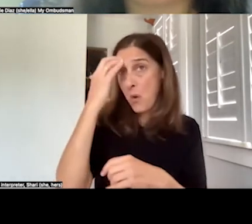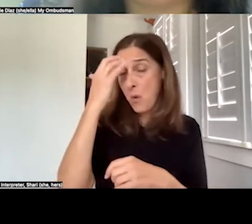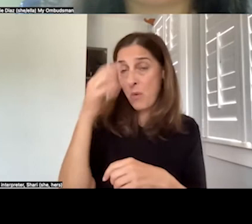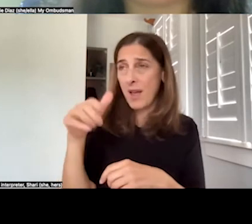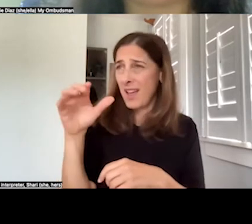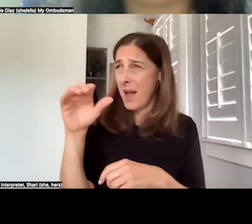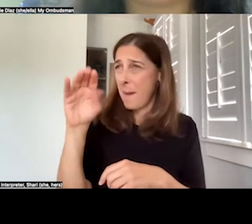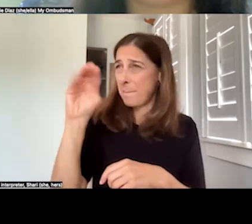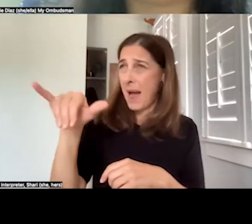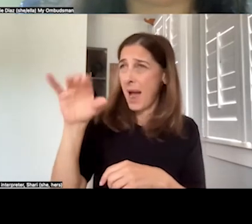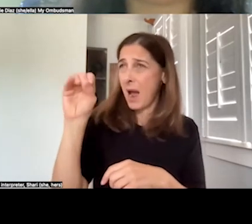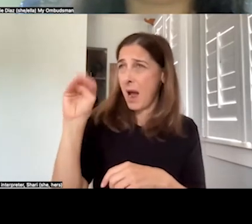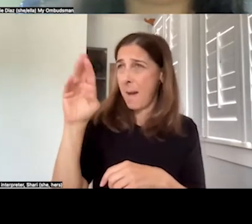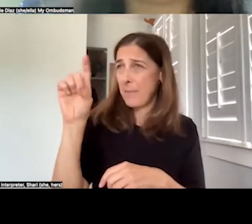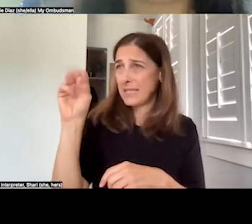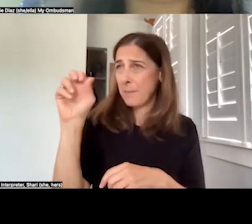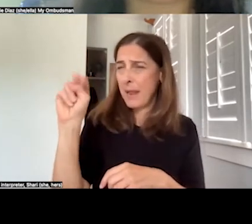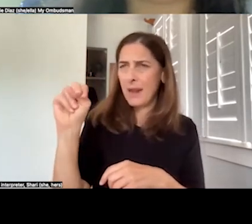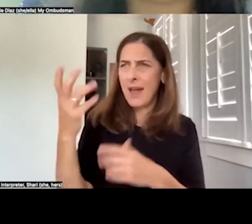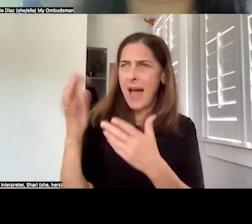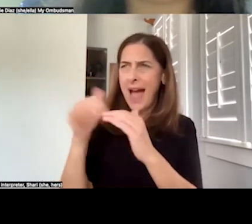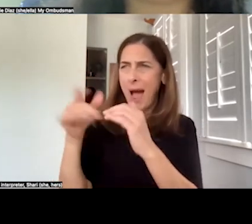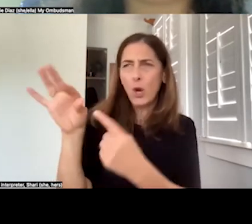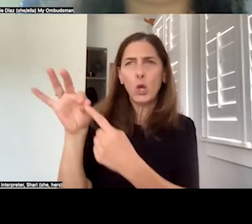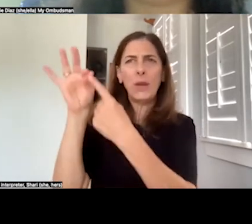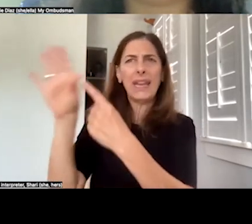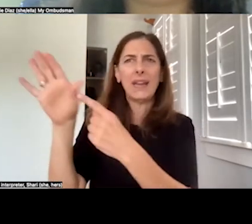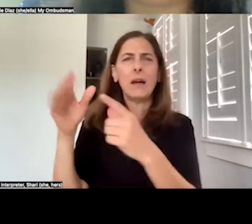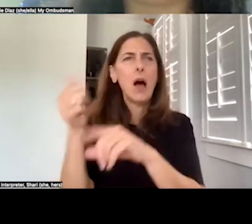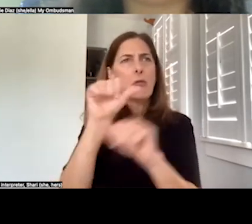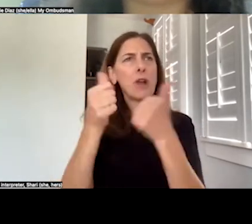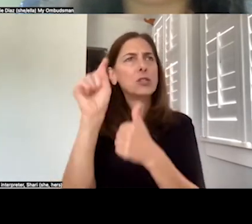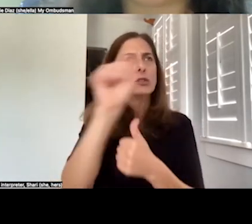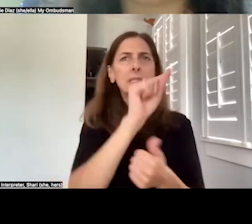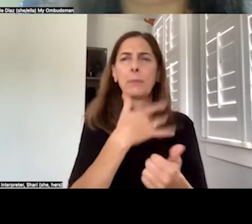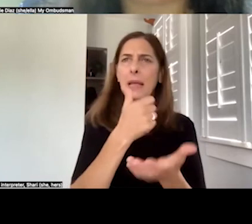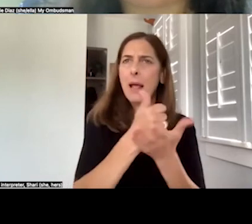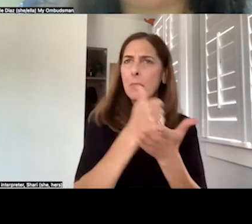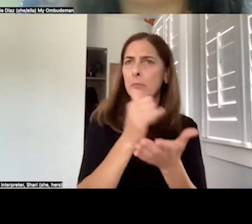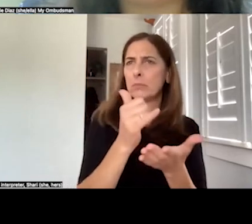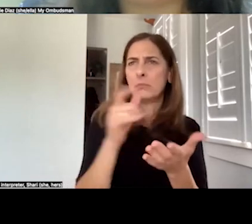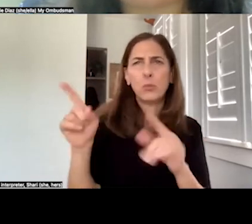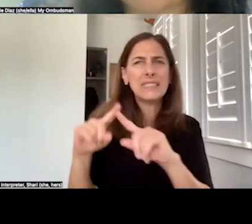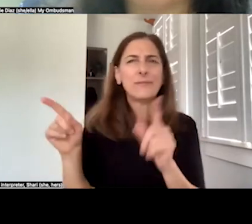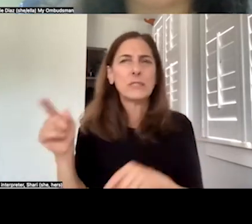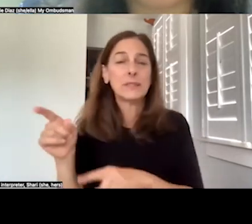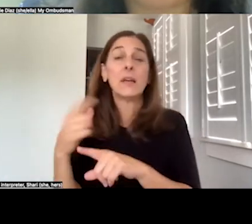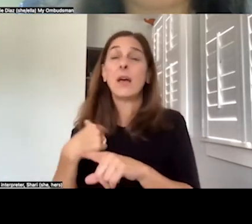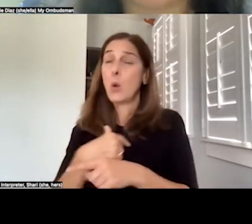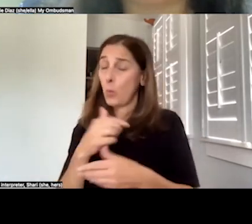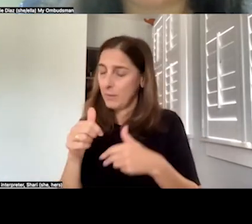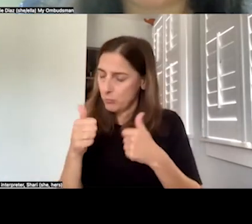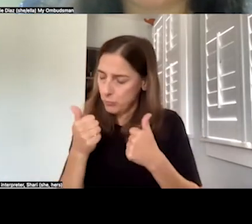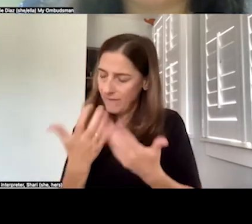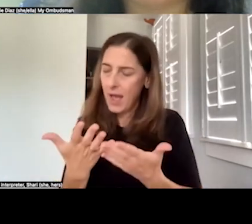that might help with benefits questions. And so we really emphasize that we provide a lot of hands-on